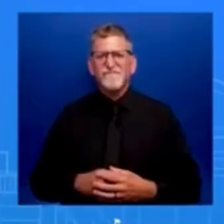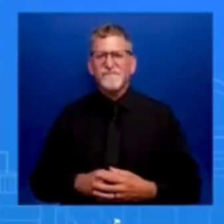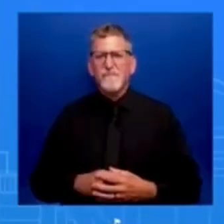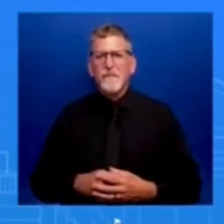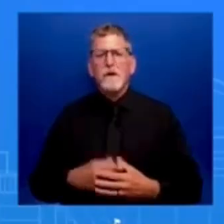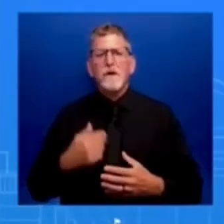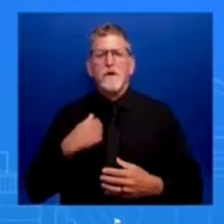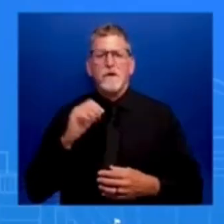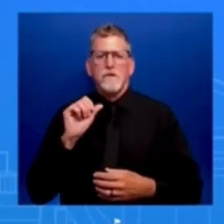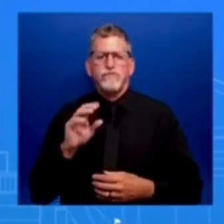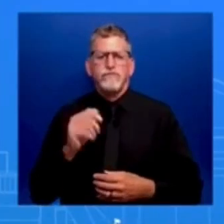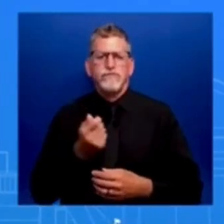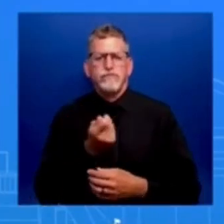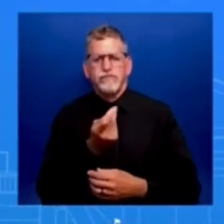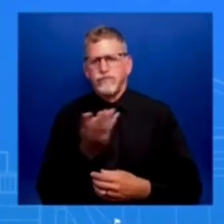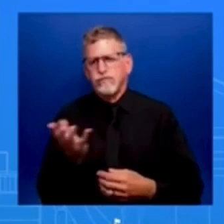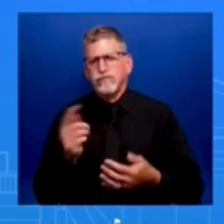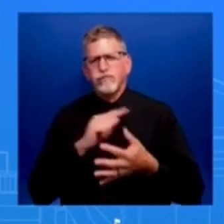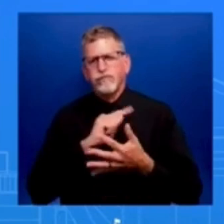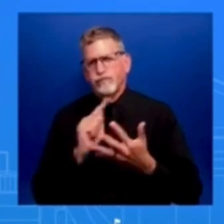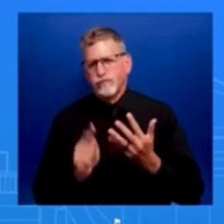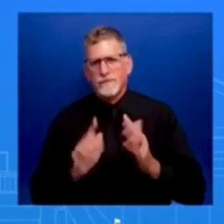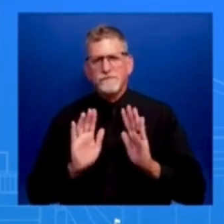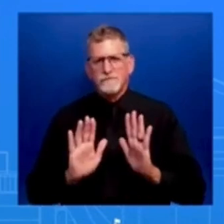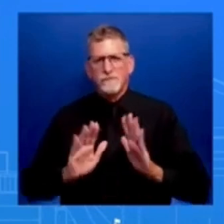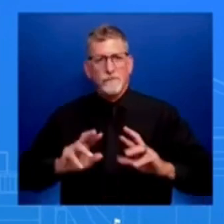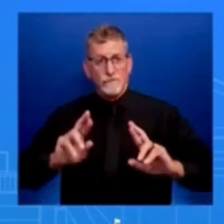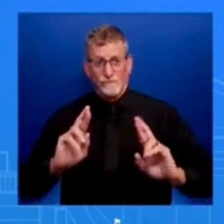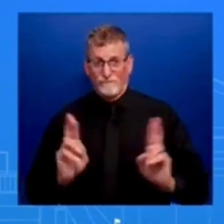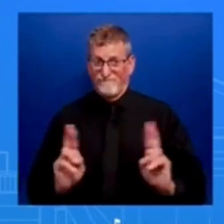please brace yourselves.